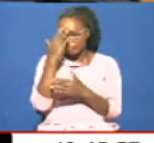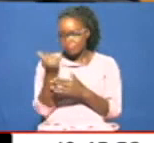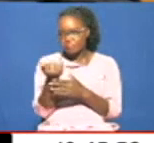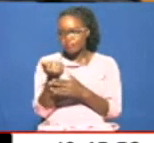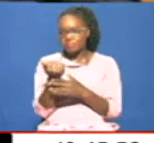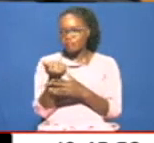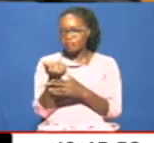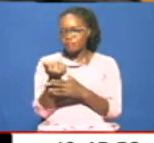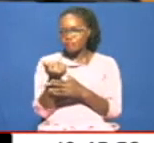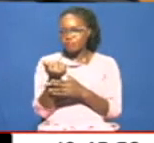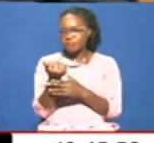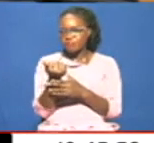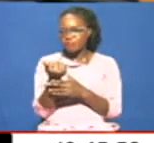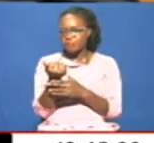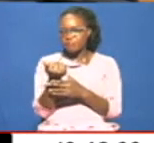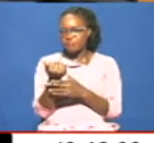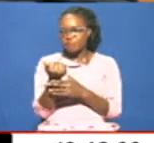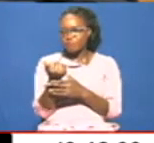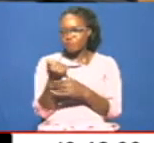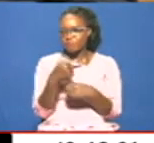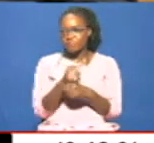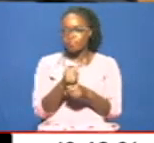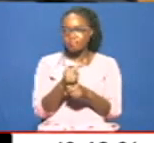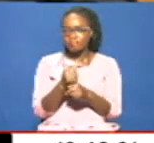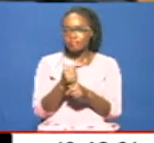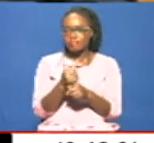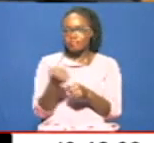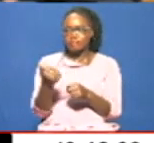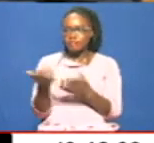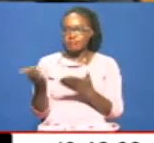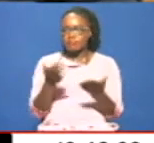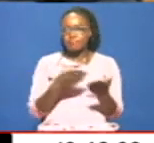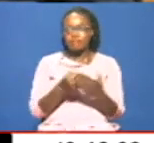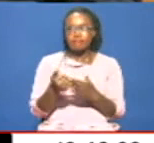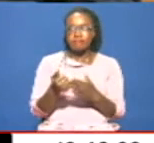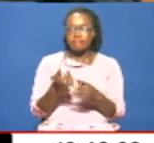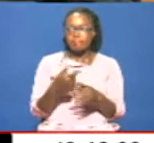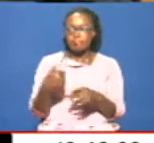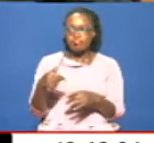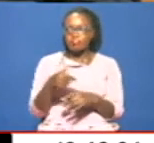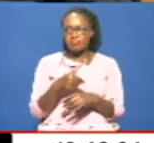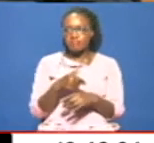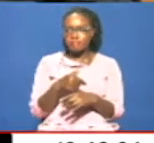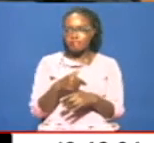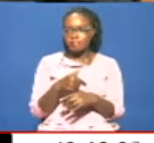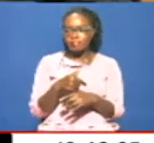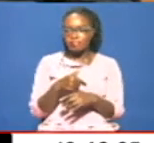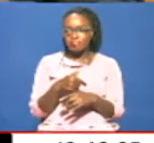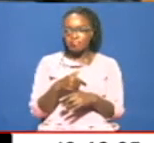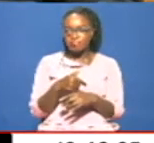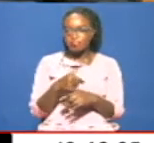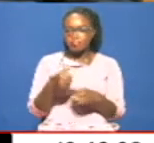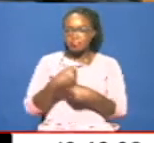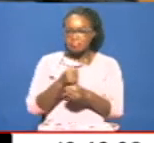you know, that was made elsewhere, ililetwa, and you're told by ours has to be re-engineered,